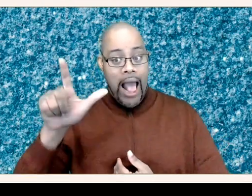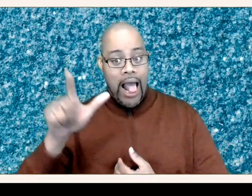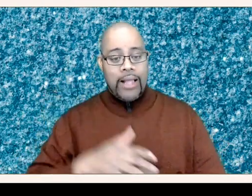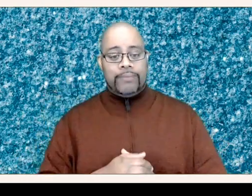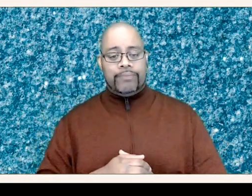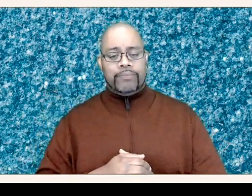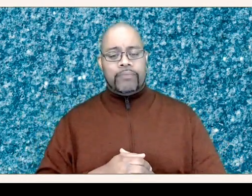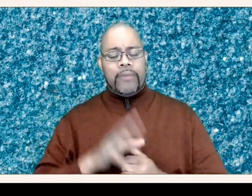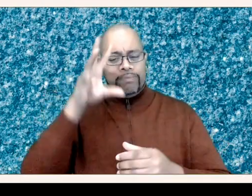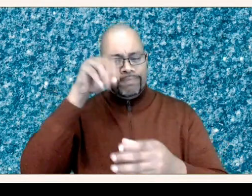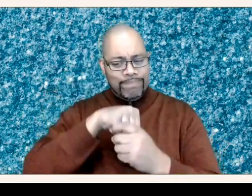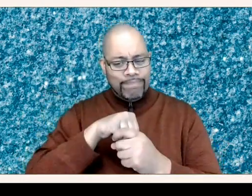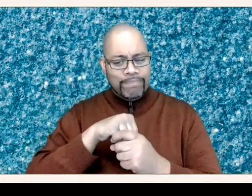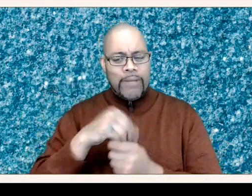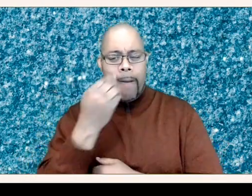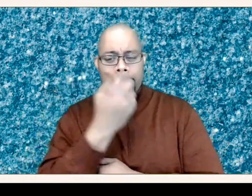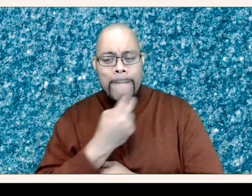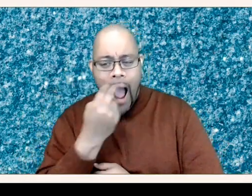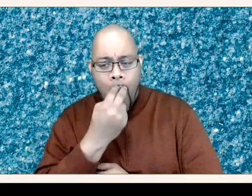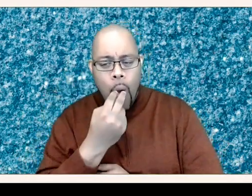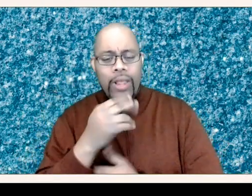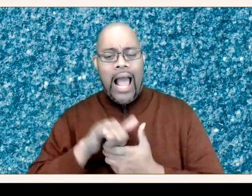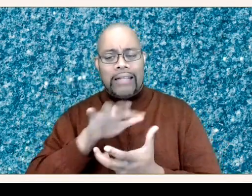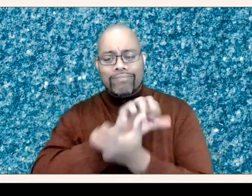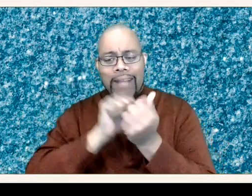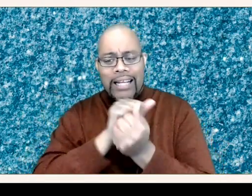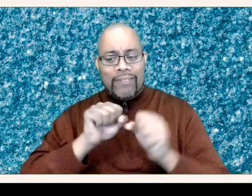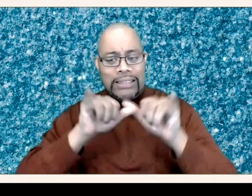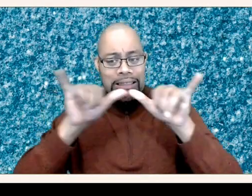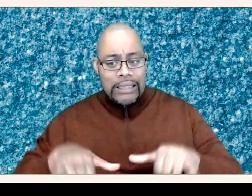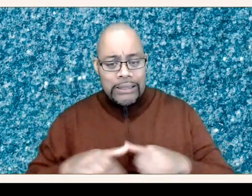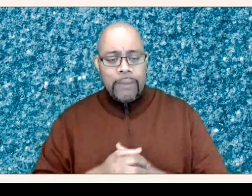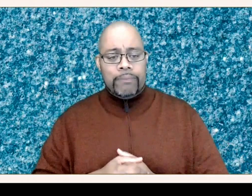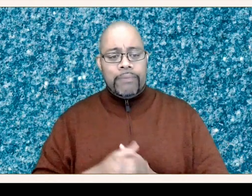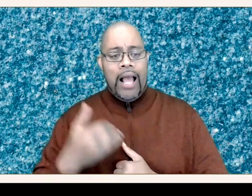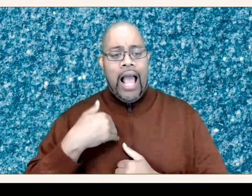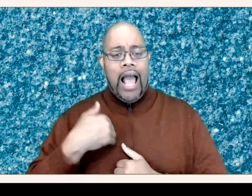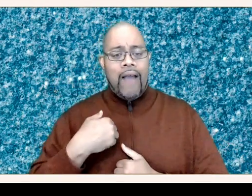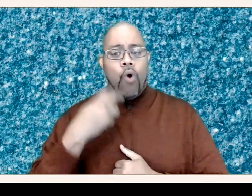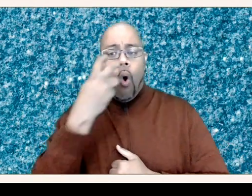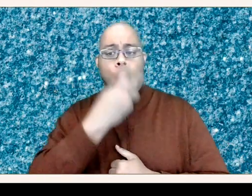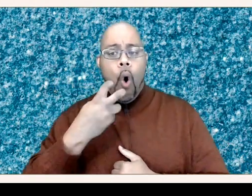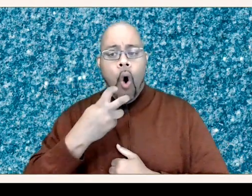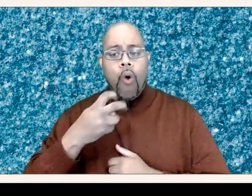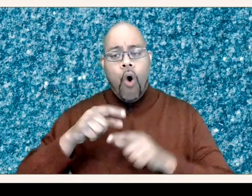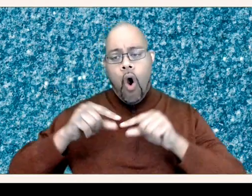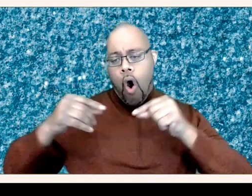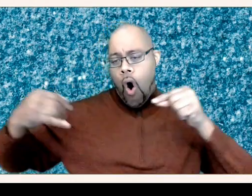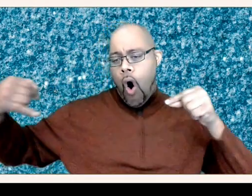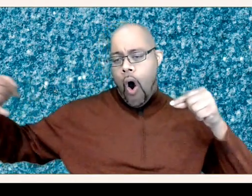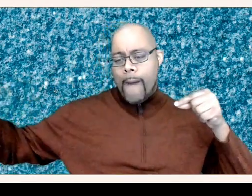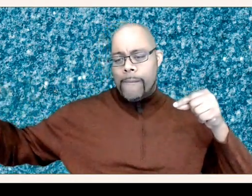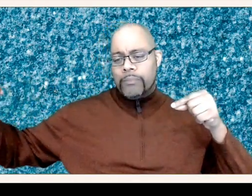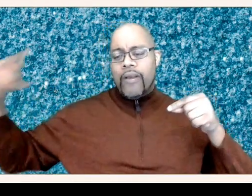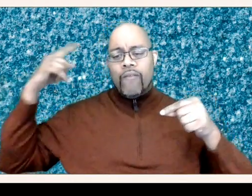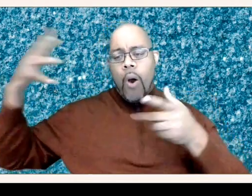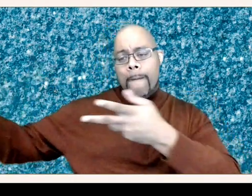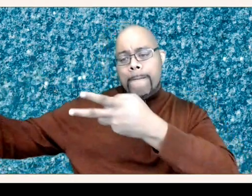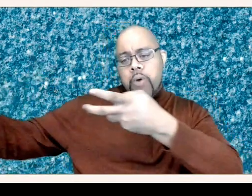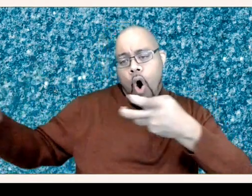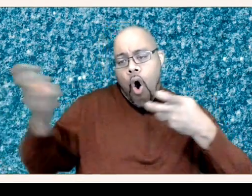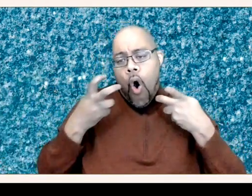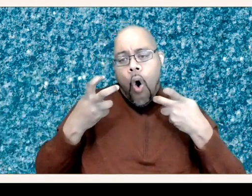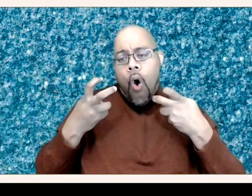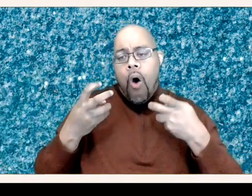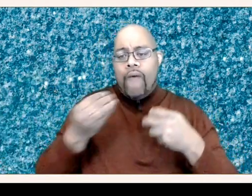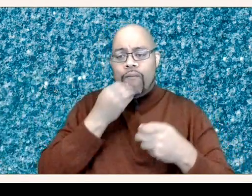bell. This contains the mouth and the digestive system. We have these oral arms, these long strands, they're for pulling